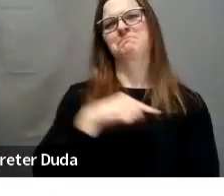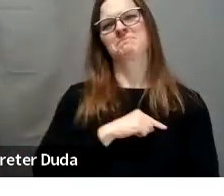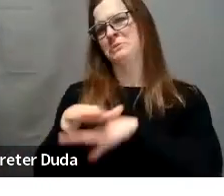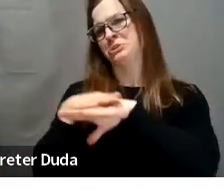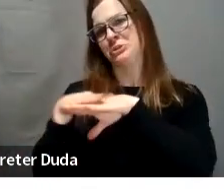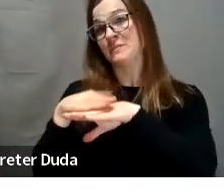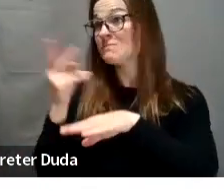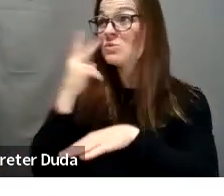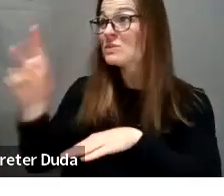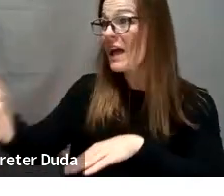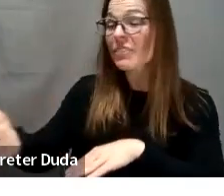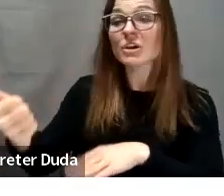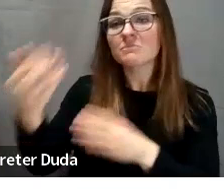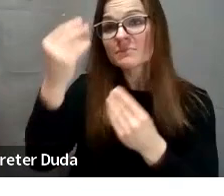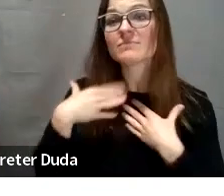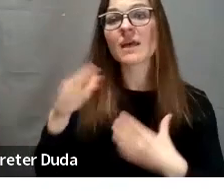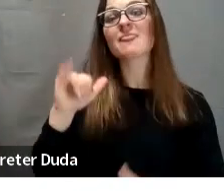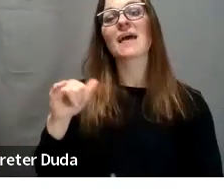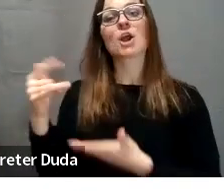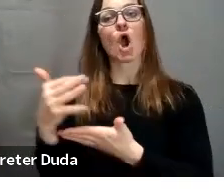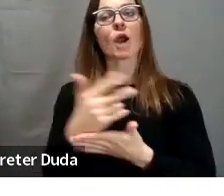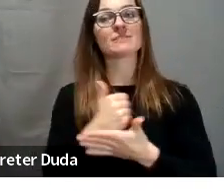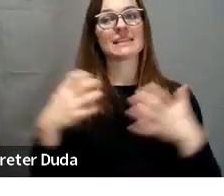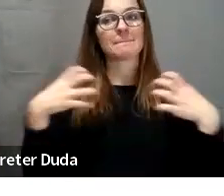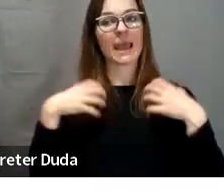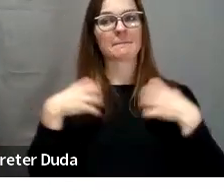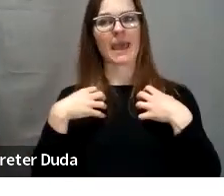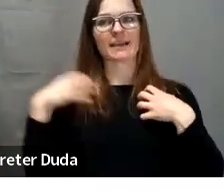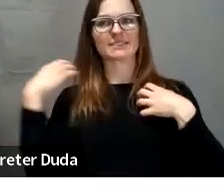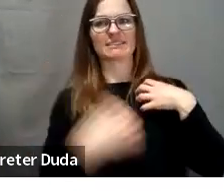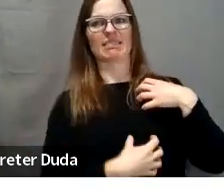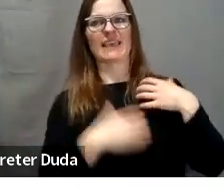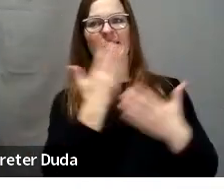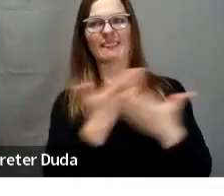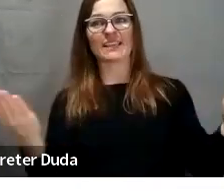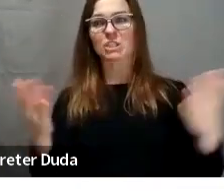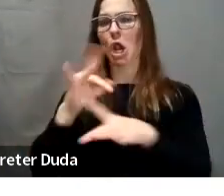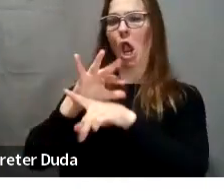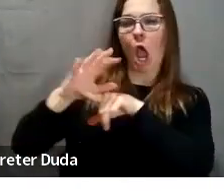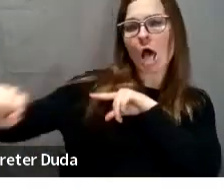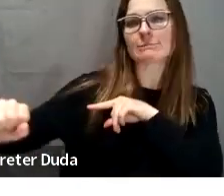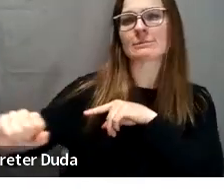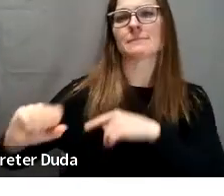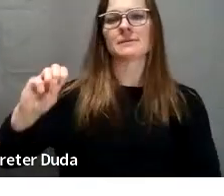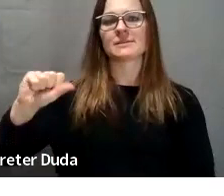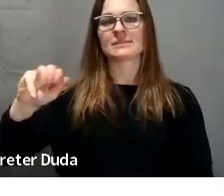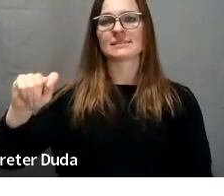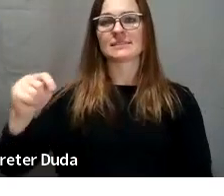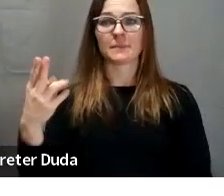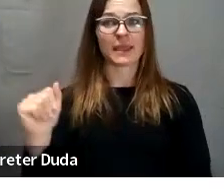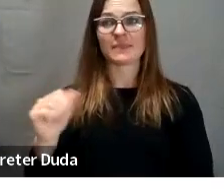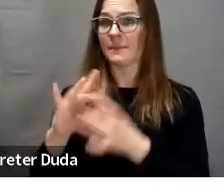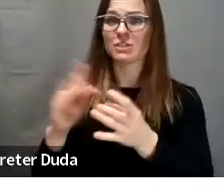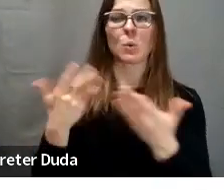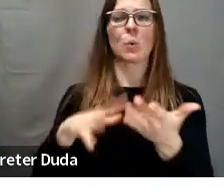know. Yeah, Sarah said those harvesting backpack sling things are awesome. Great. And Samantha said lots of new